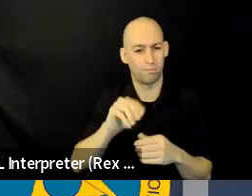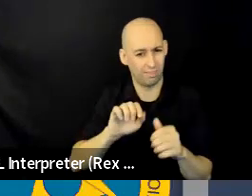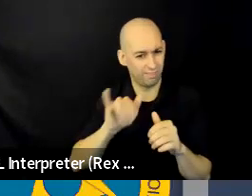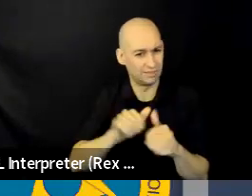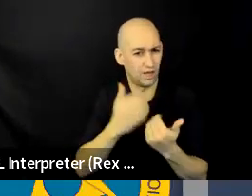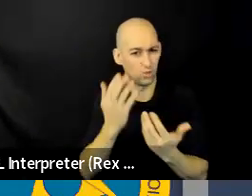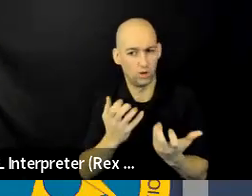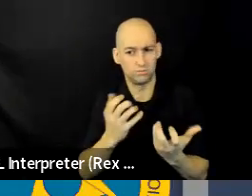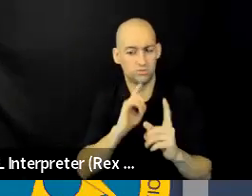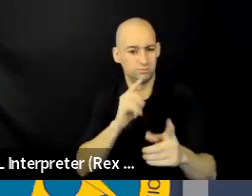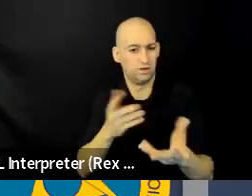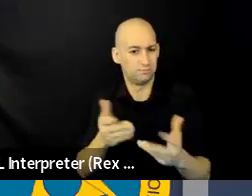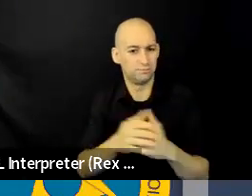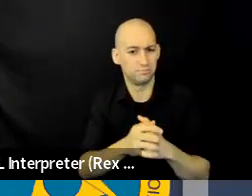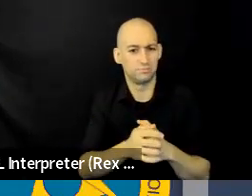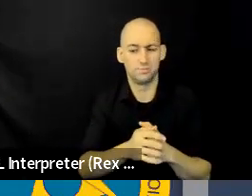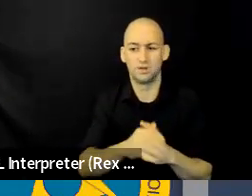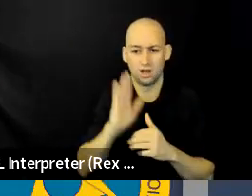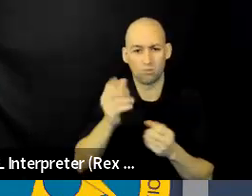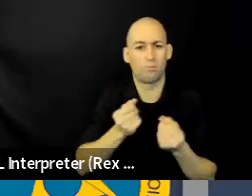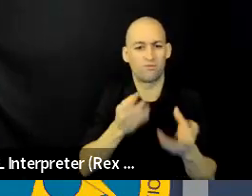will bring it back and we will provide responses to those